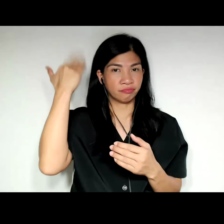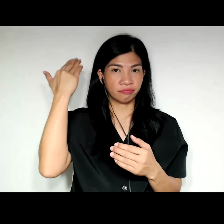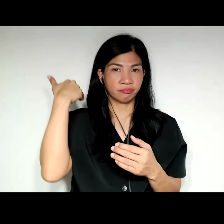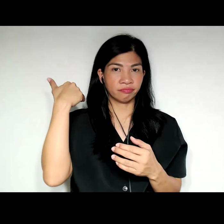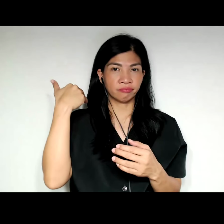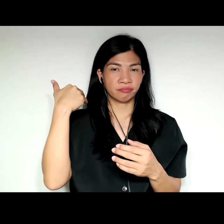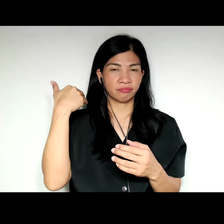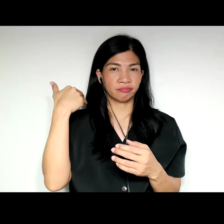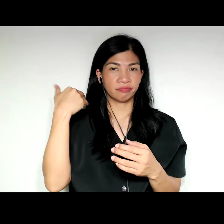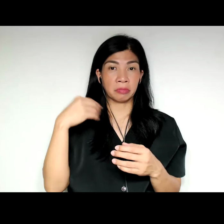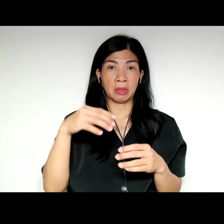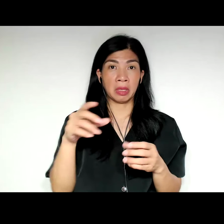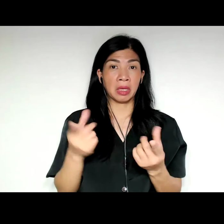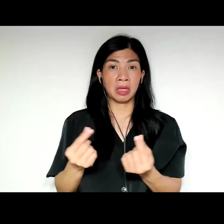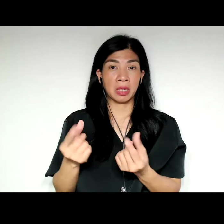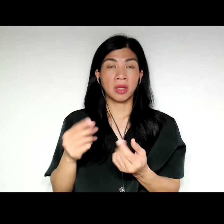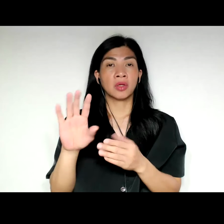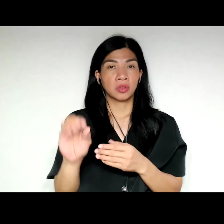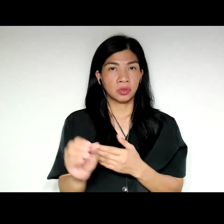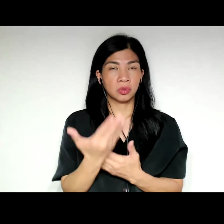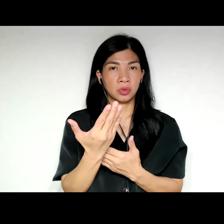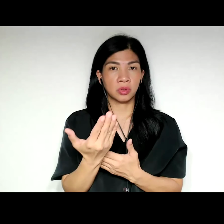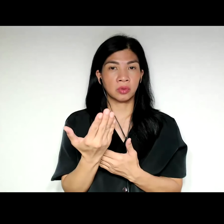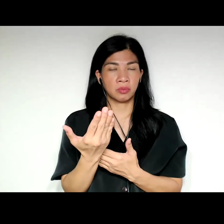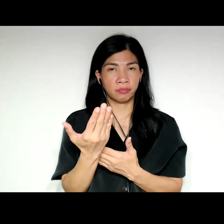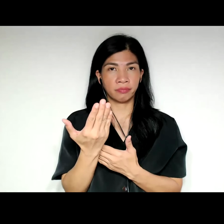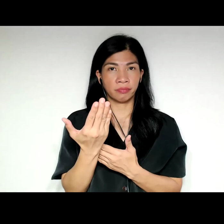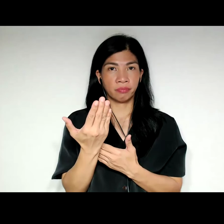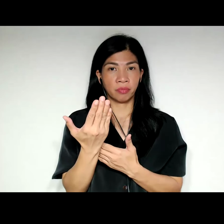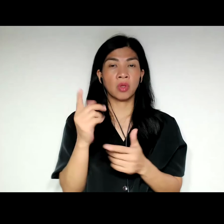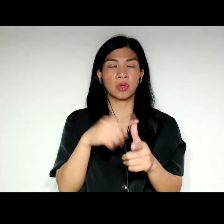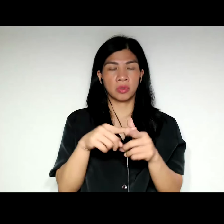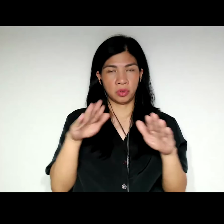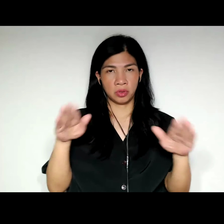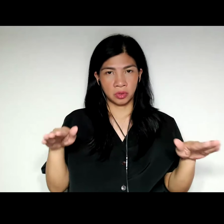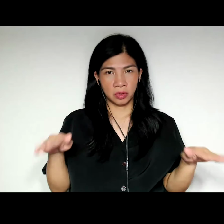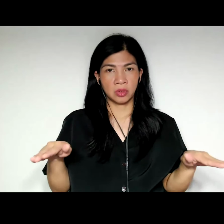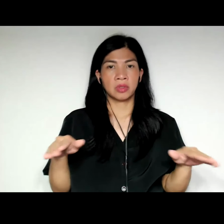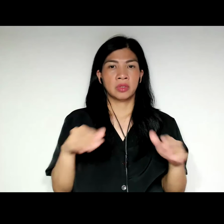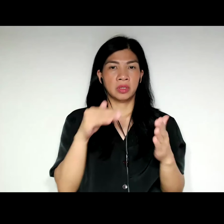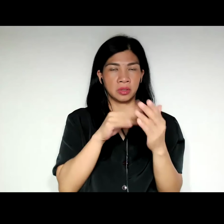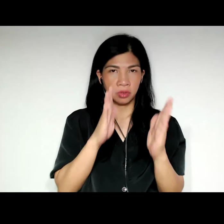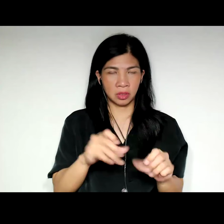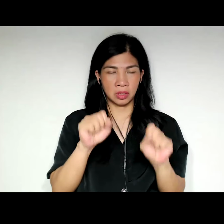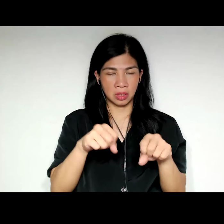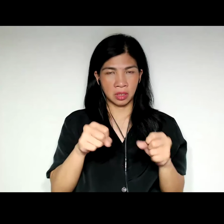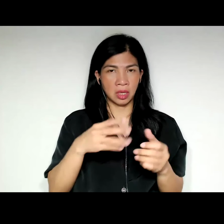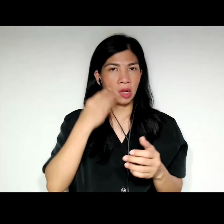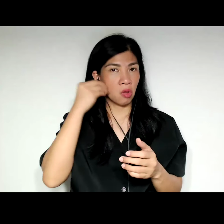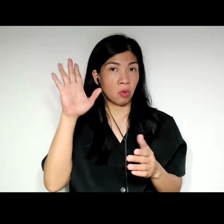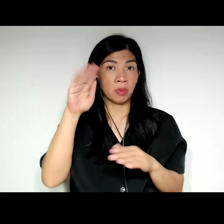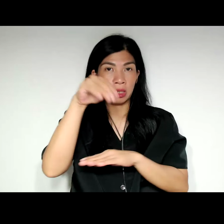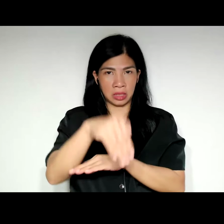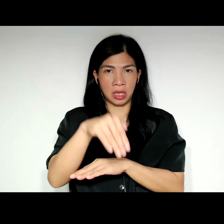been conducted on during mornings so that children and students can go home in the afternoon because of